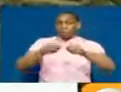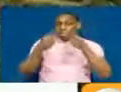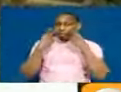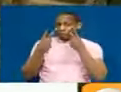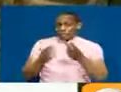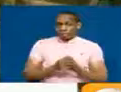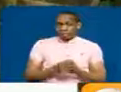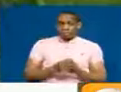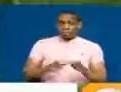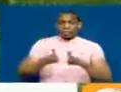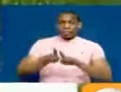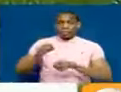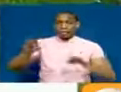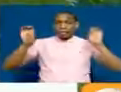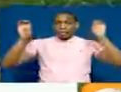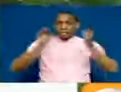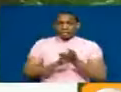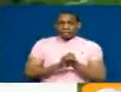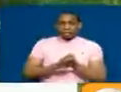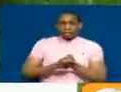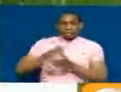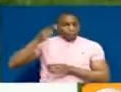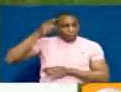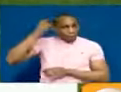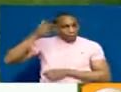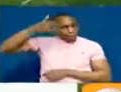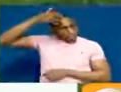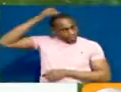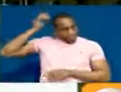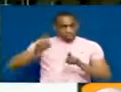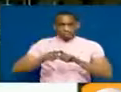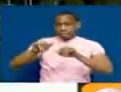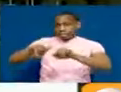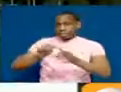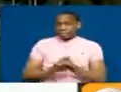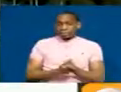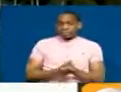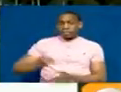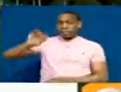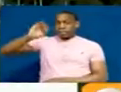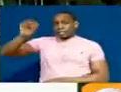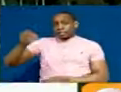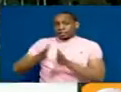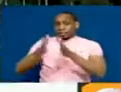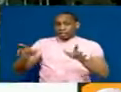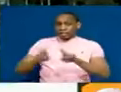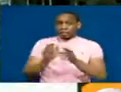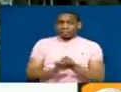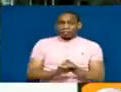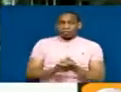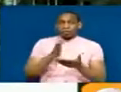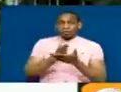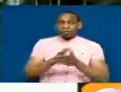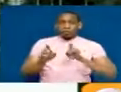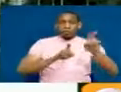found here, with some of Ethiopia's black-maned lions also resident here. With Addis Ababa now boasting of its